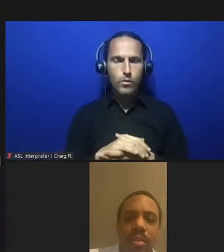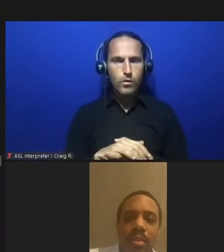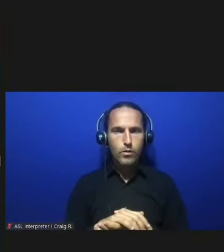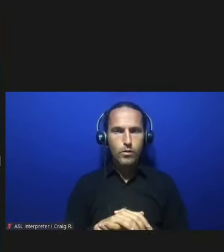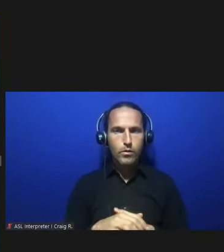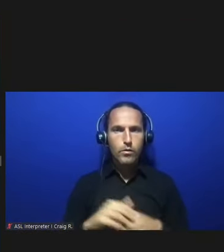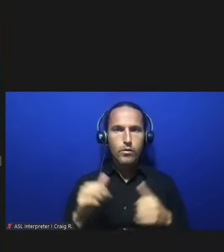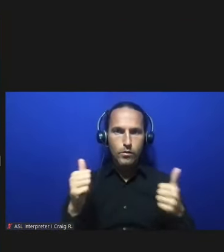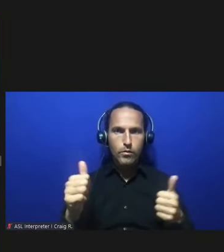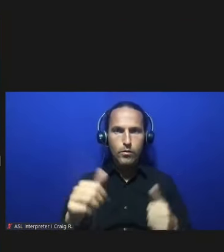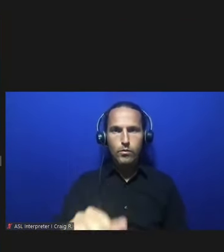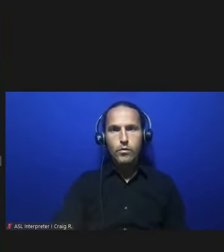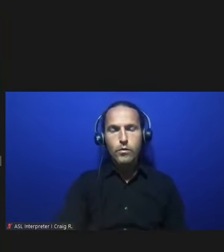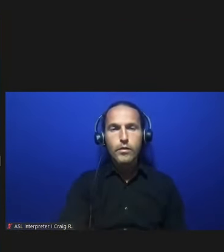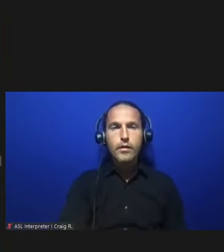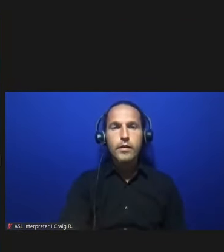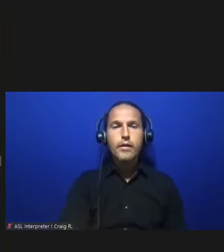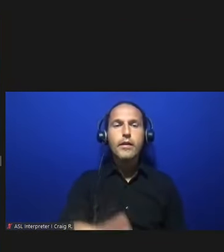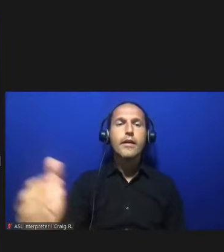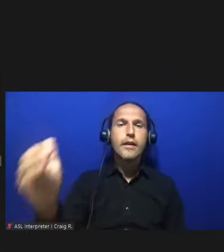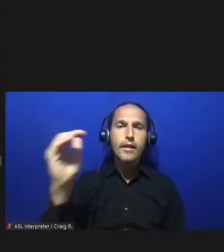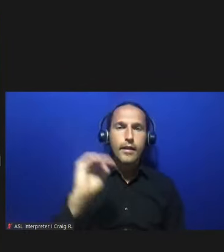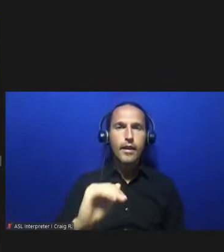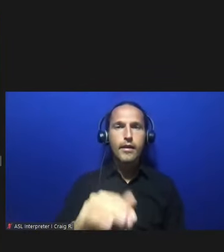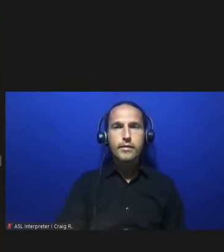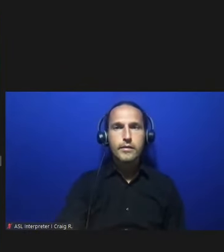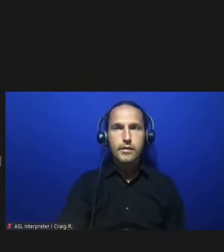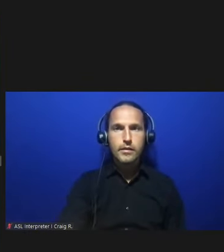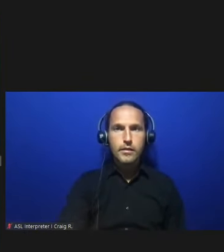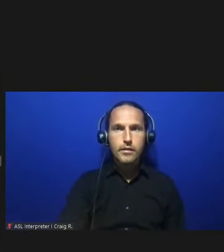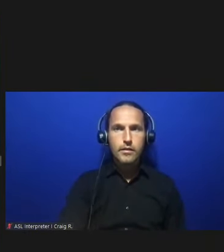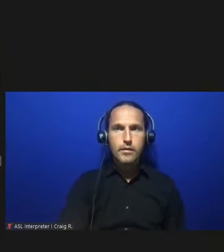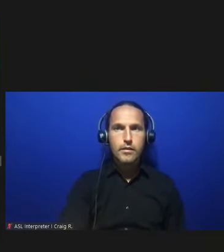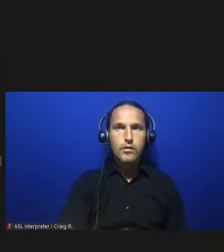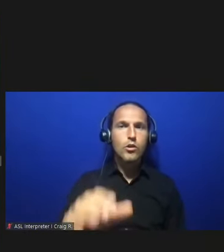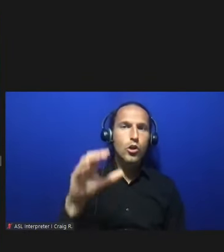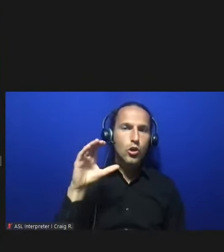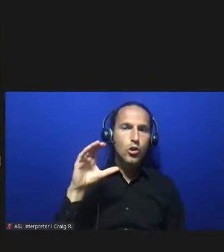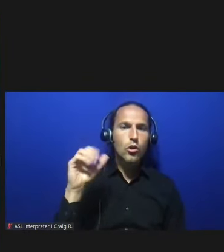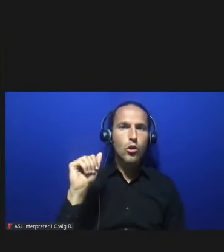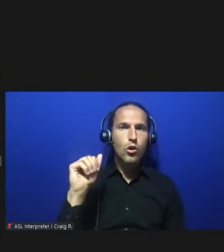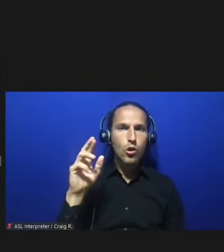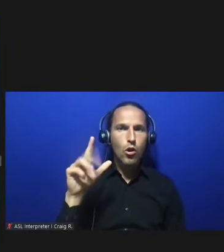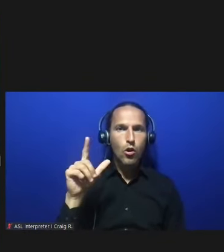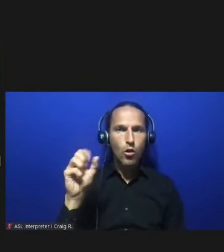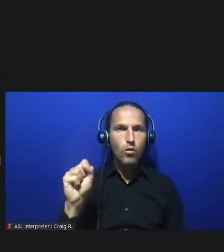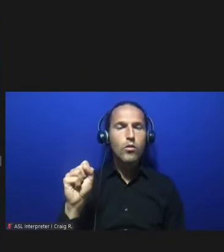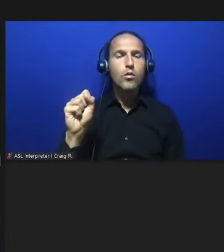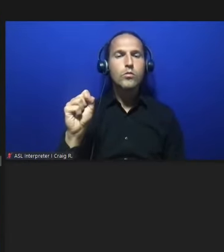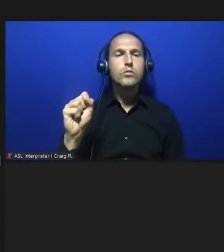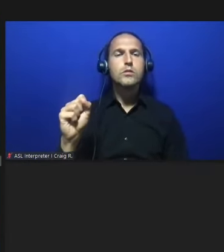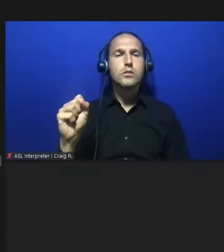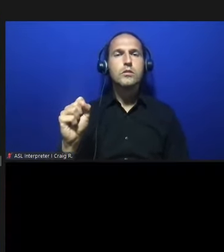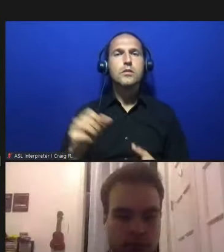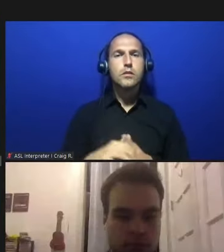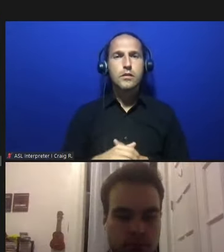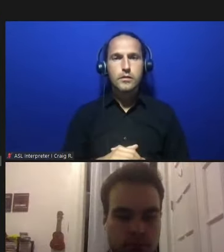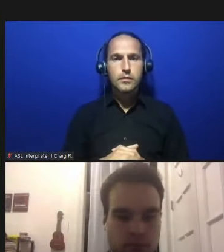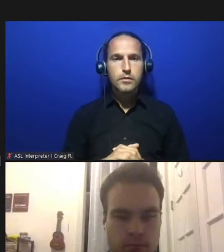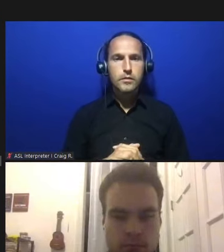Thank you. Our next speaker is Carlos Castell Croke, followed by Monica Bartley.